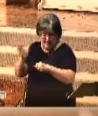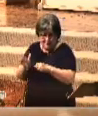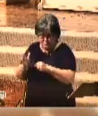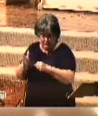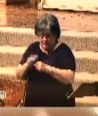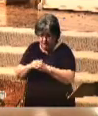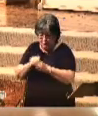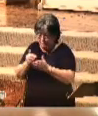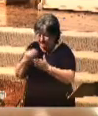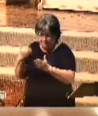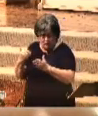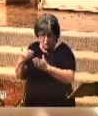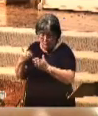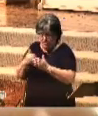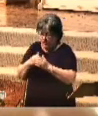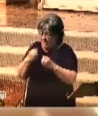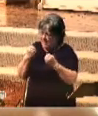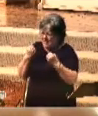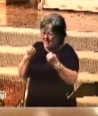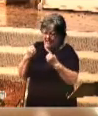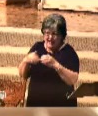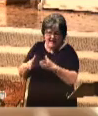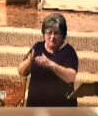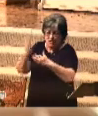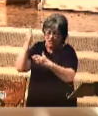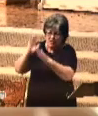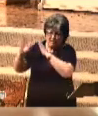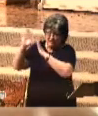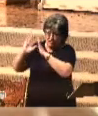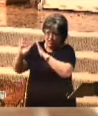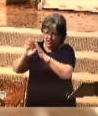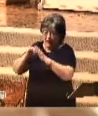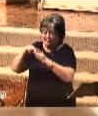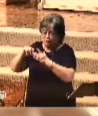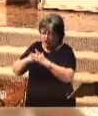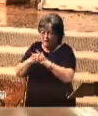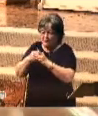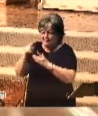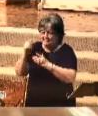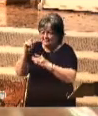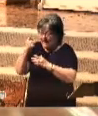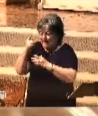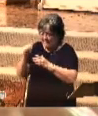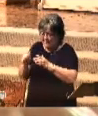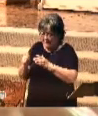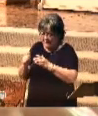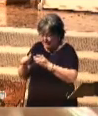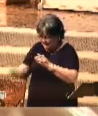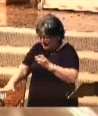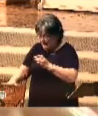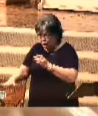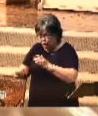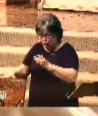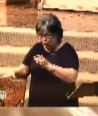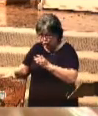pastorate or anything like that. I started tithing, started giving as a youngster.